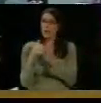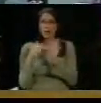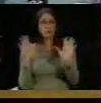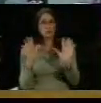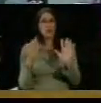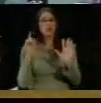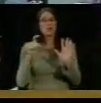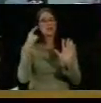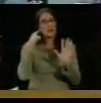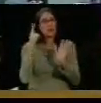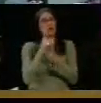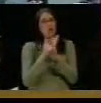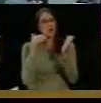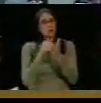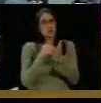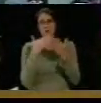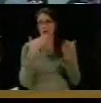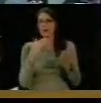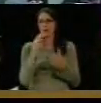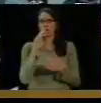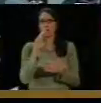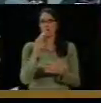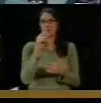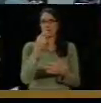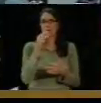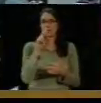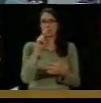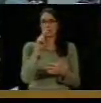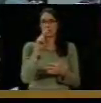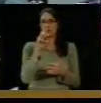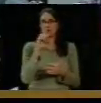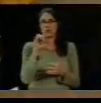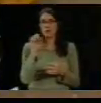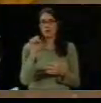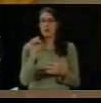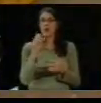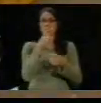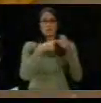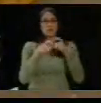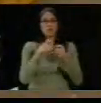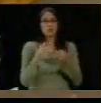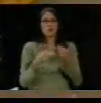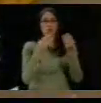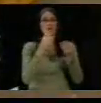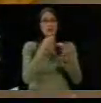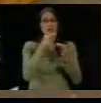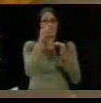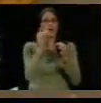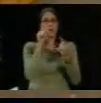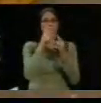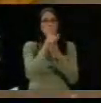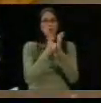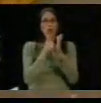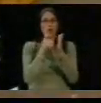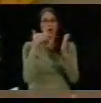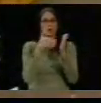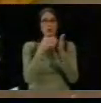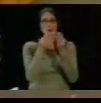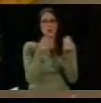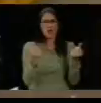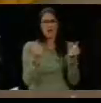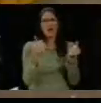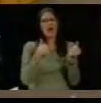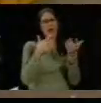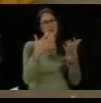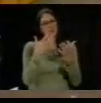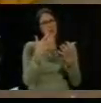the lawsuit. Thank you. Commissioner Grease. All right, I will speak to that. The substitute motion is to defer this until the lawsuit is settled. I just